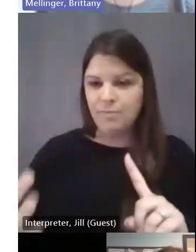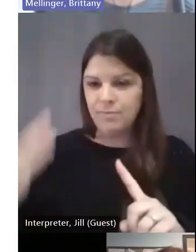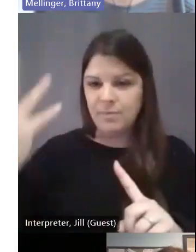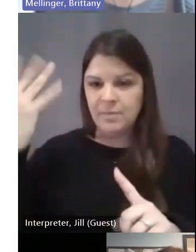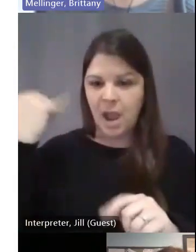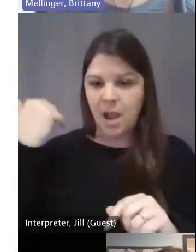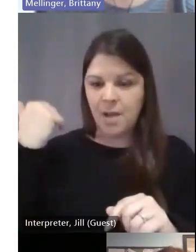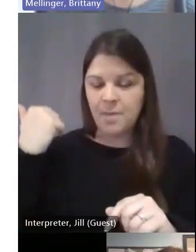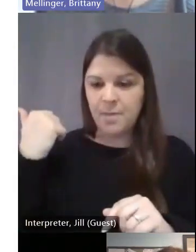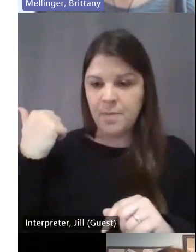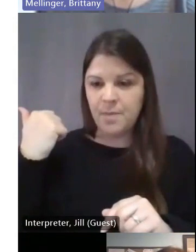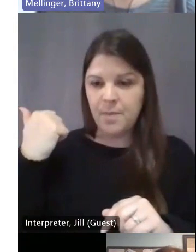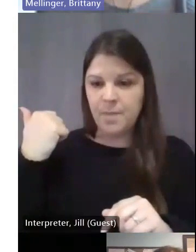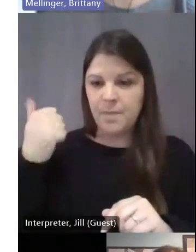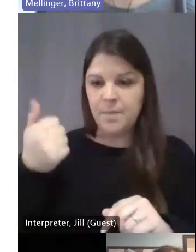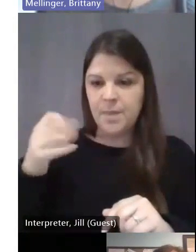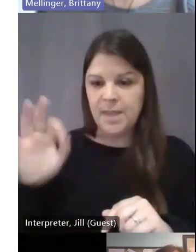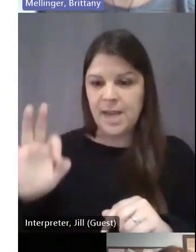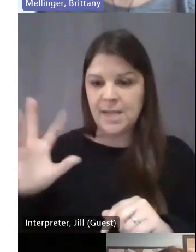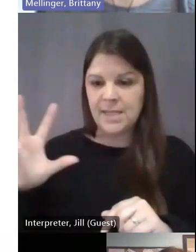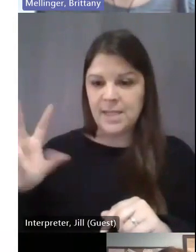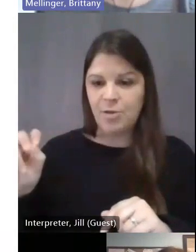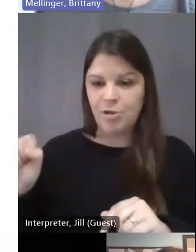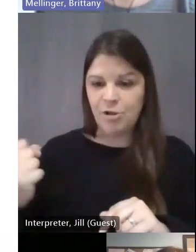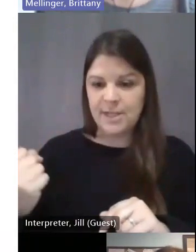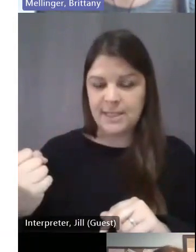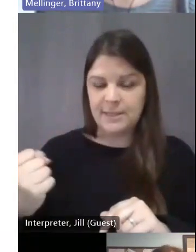to the 1930s